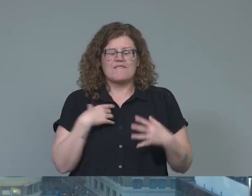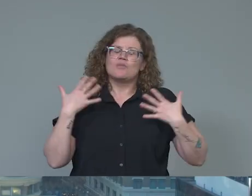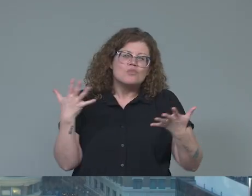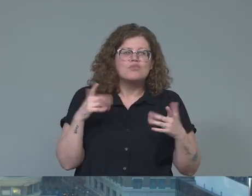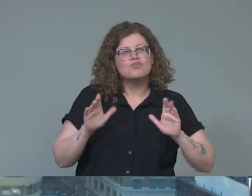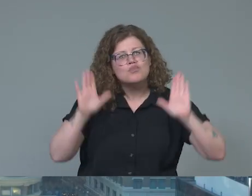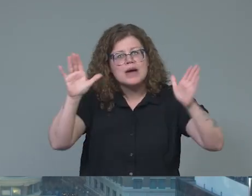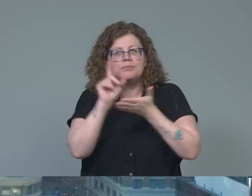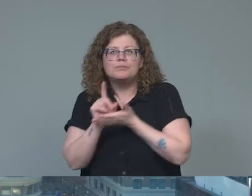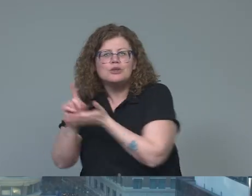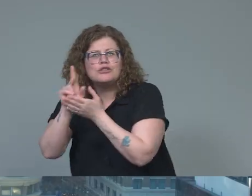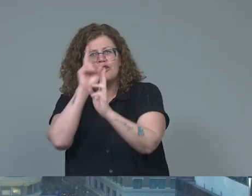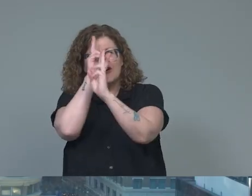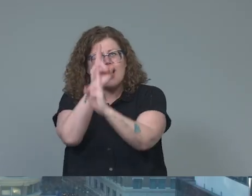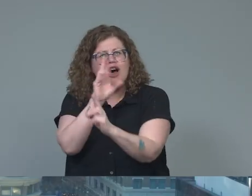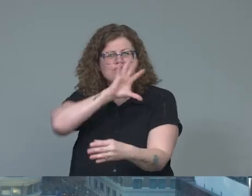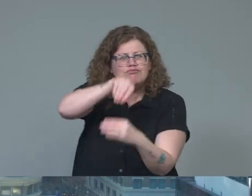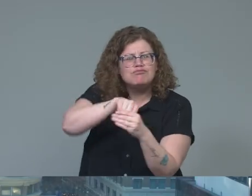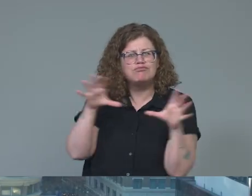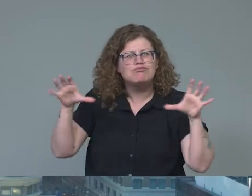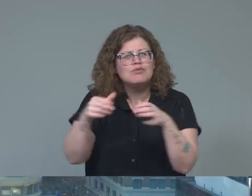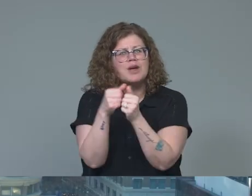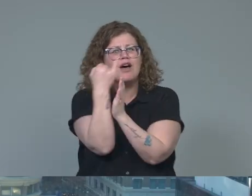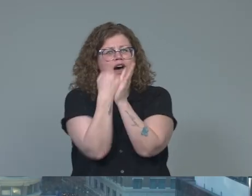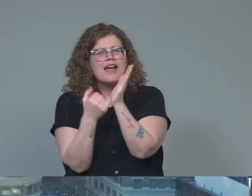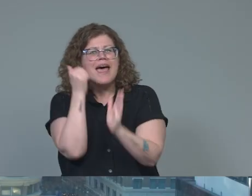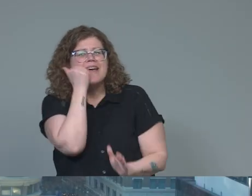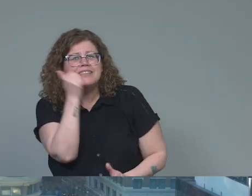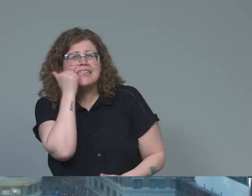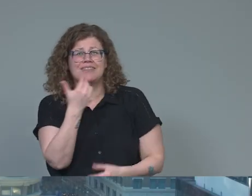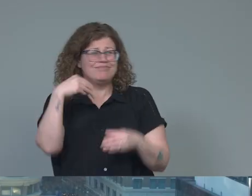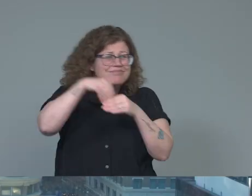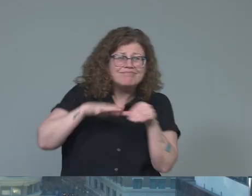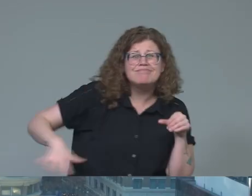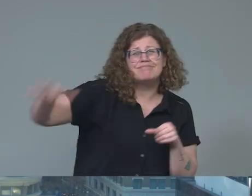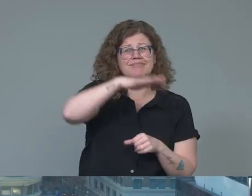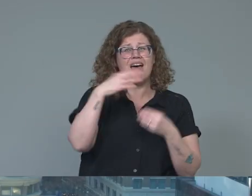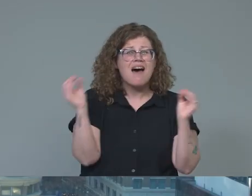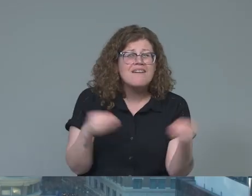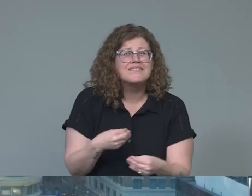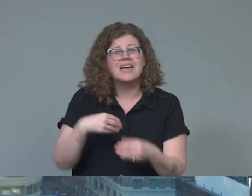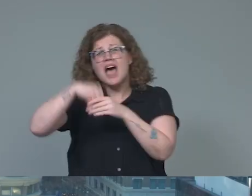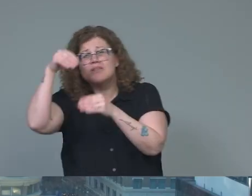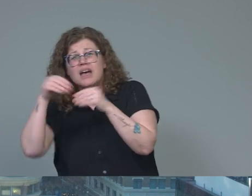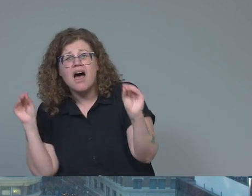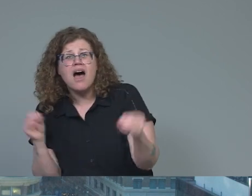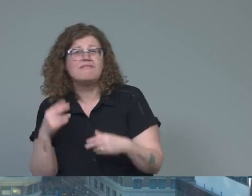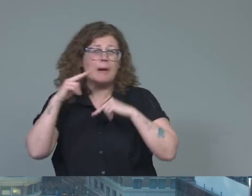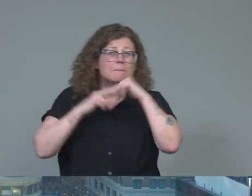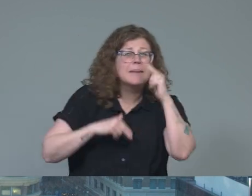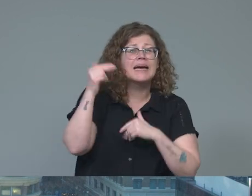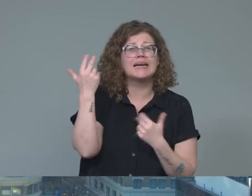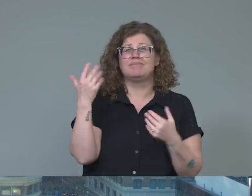and and it was one of the things that really convinced us that our ability to help deliver, a public